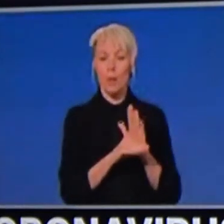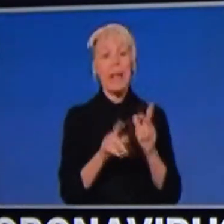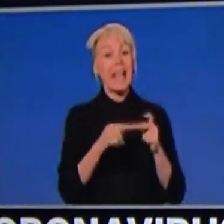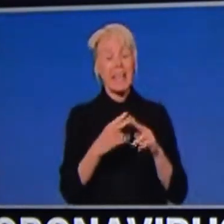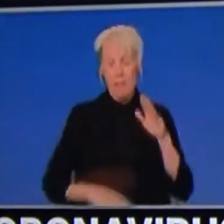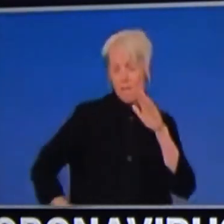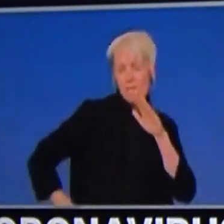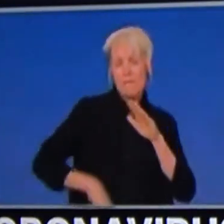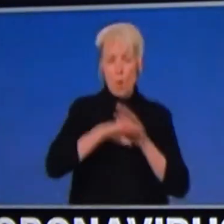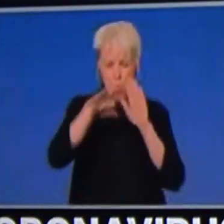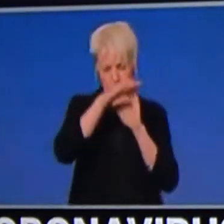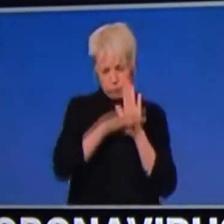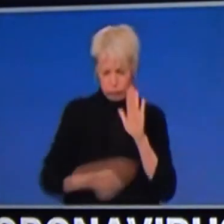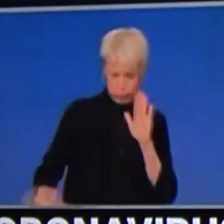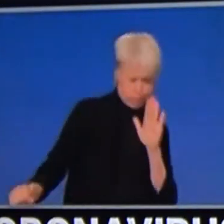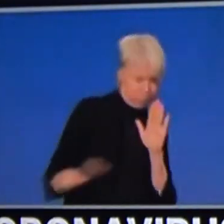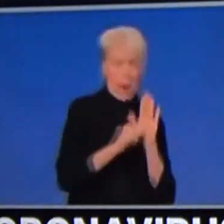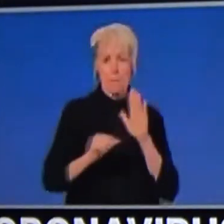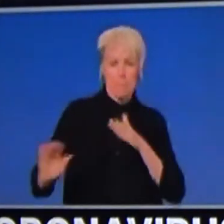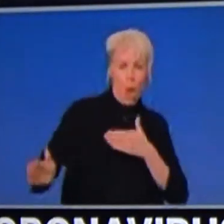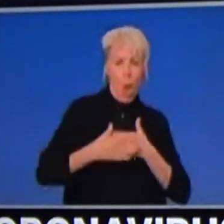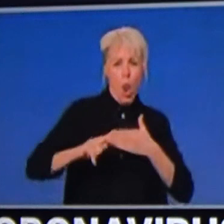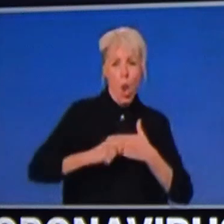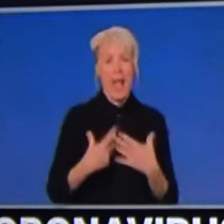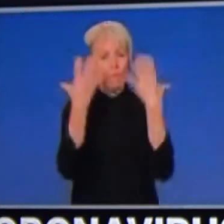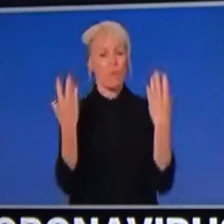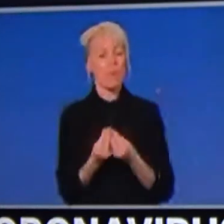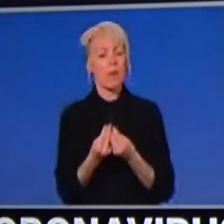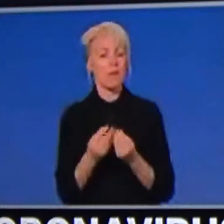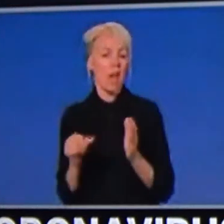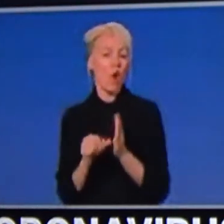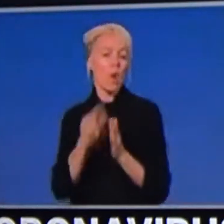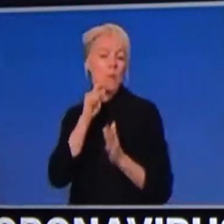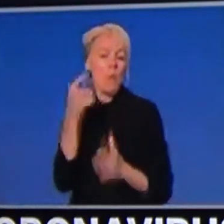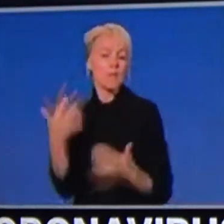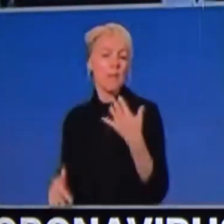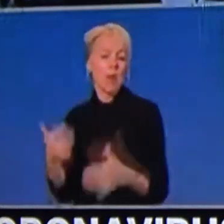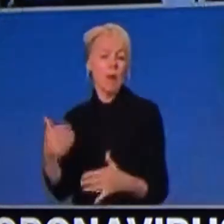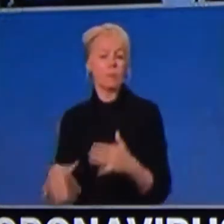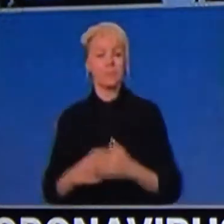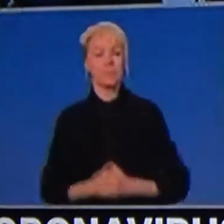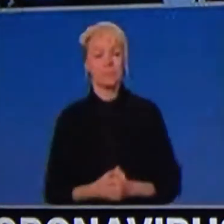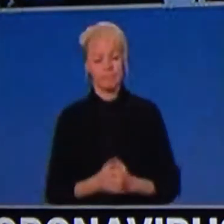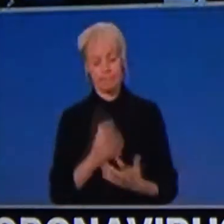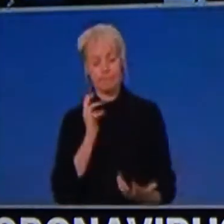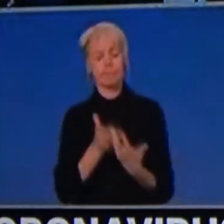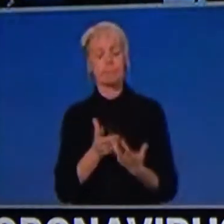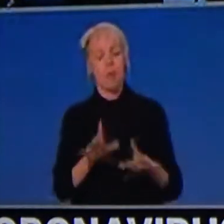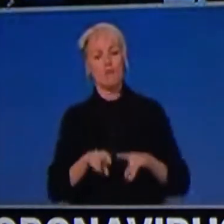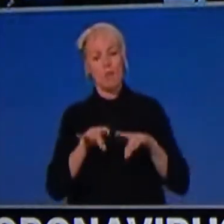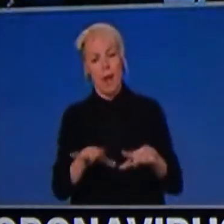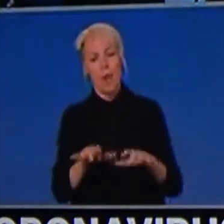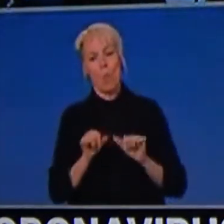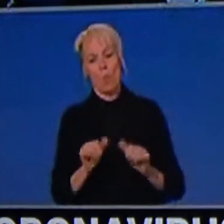for Australia. We're not looking to copy anyone. We've got the right plan for Australia. Brendan? Yes, so it's quite possible we